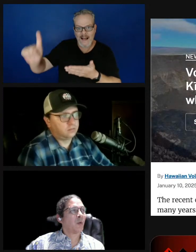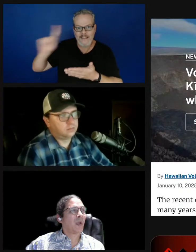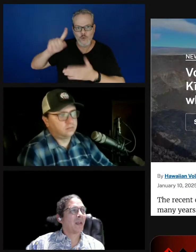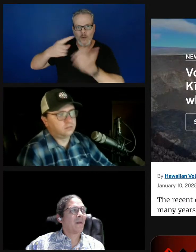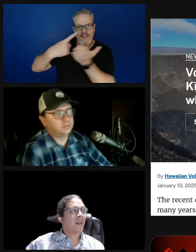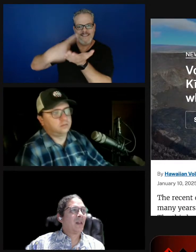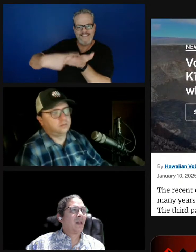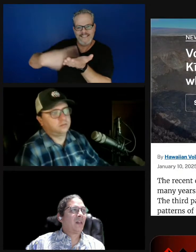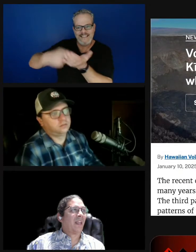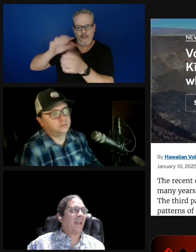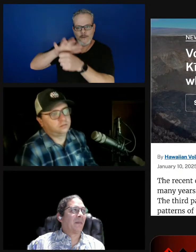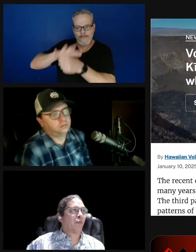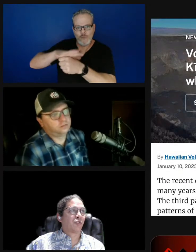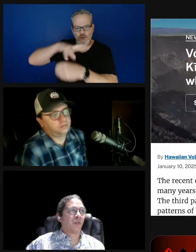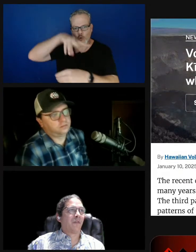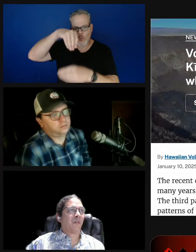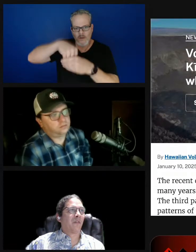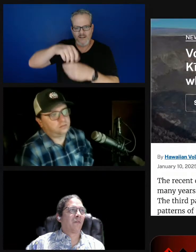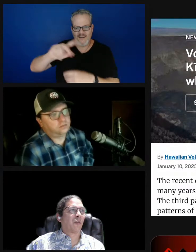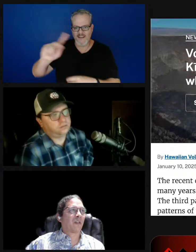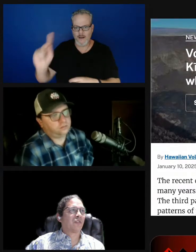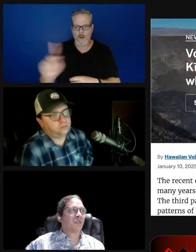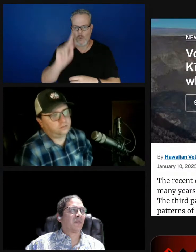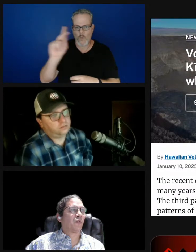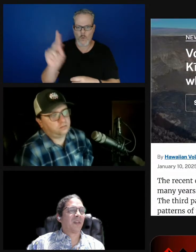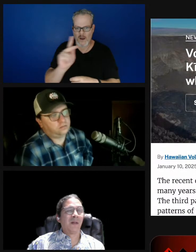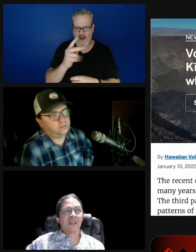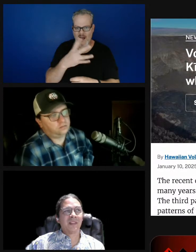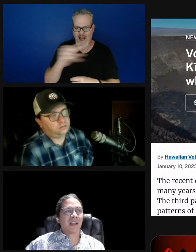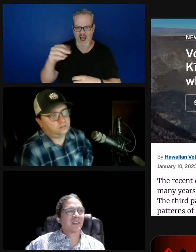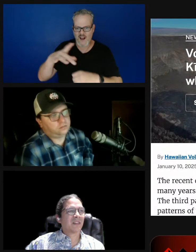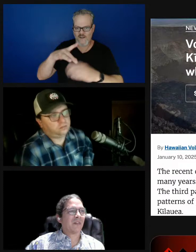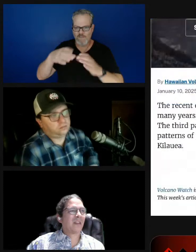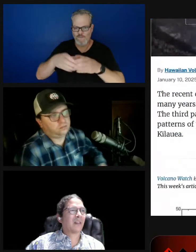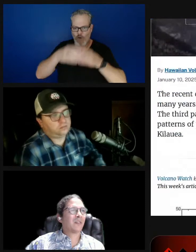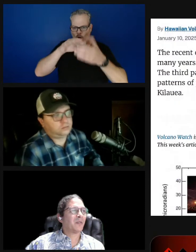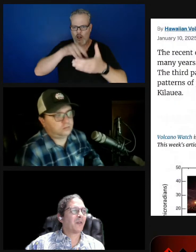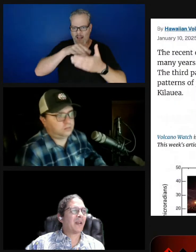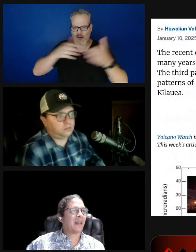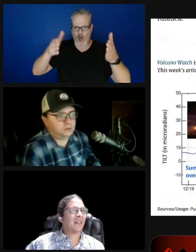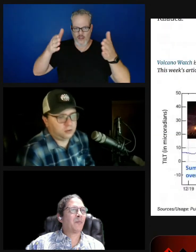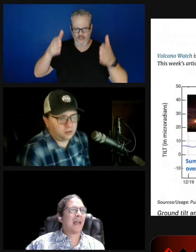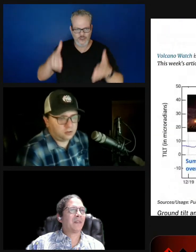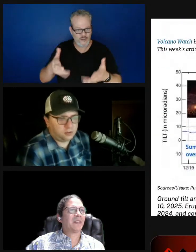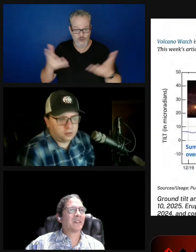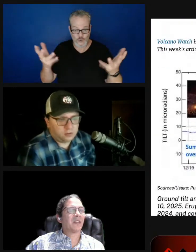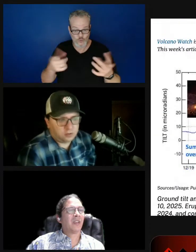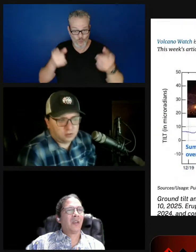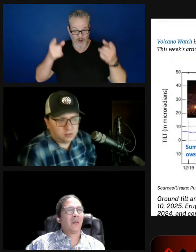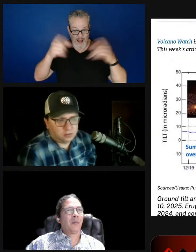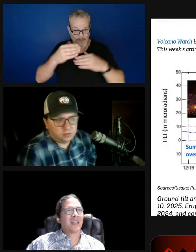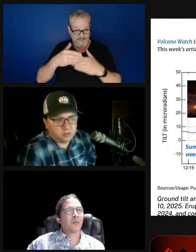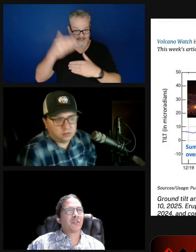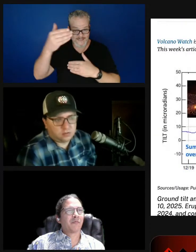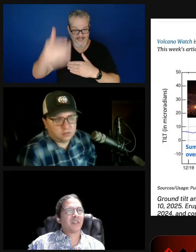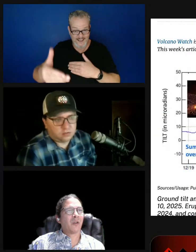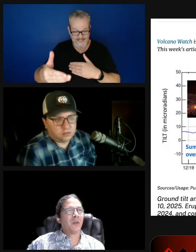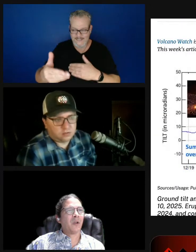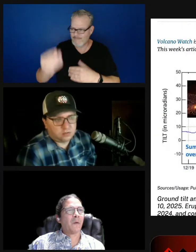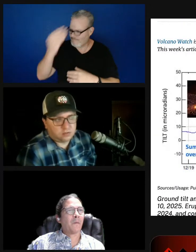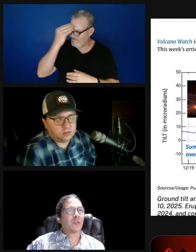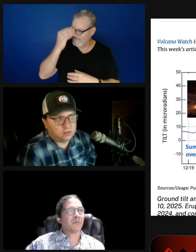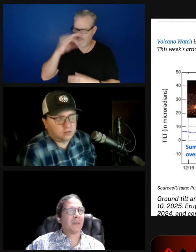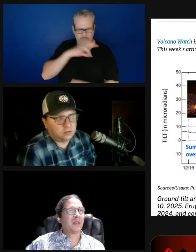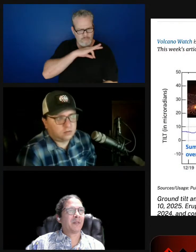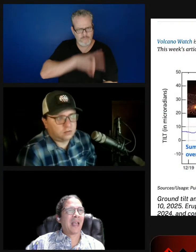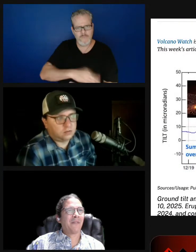within Kīlauea and pressure for volcanologists to foretell what's next. And to their credit, they did put out this possible restart